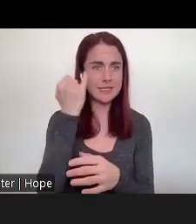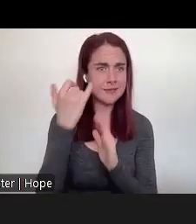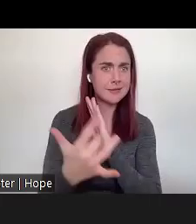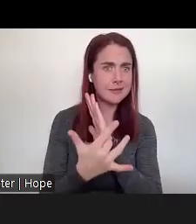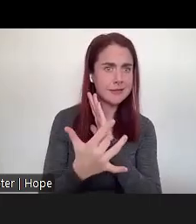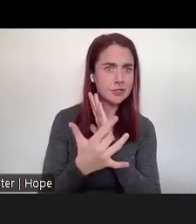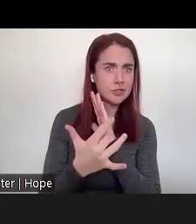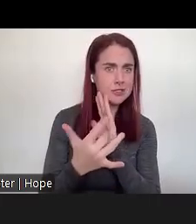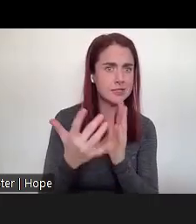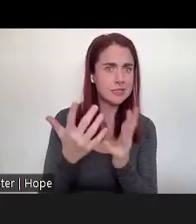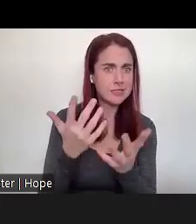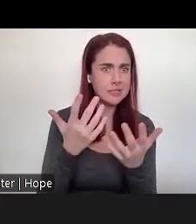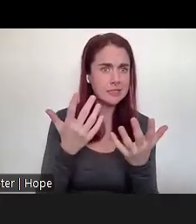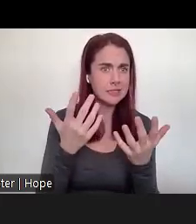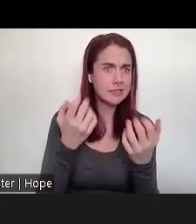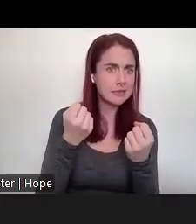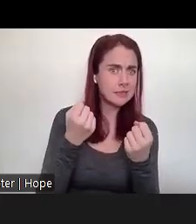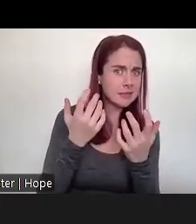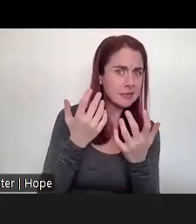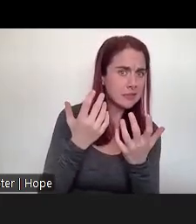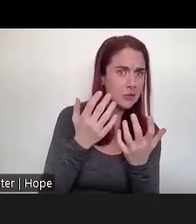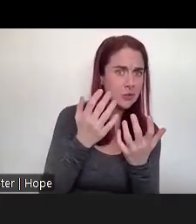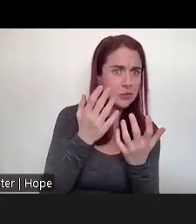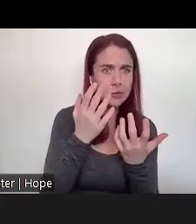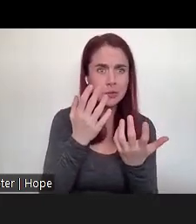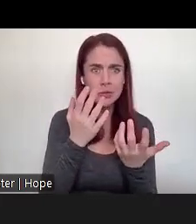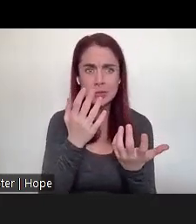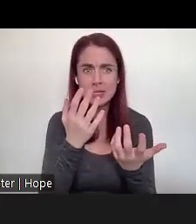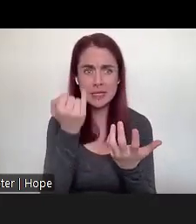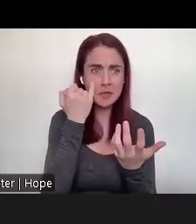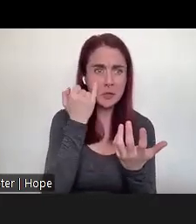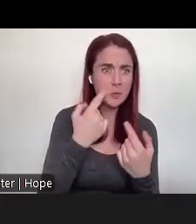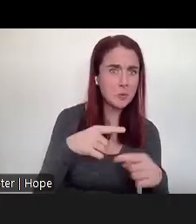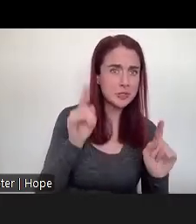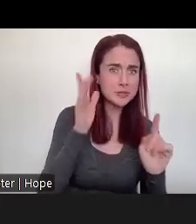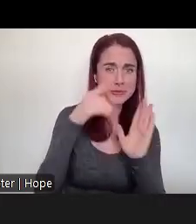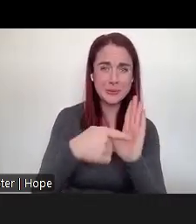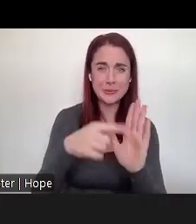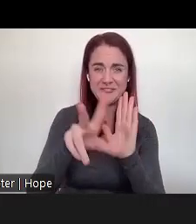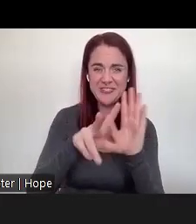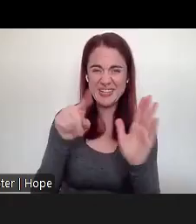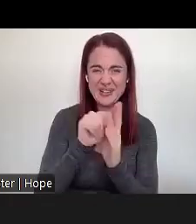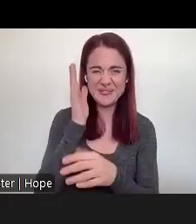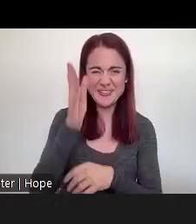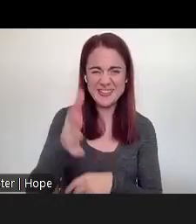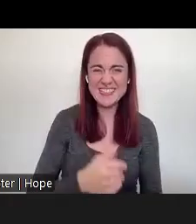my friend, I will show you one of the videos.